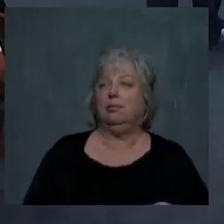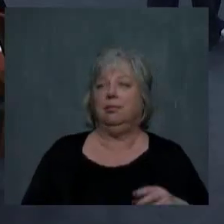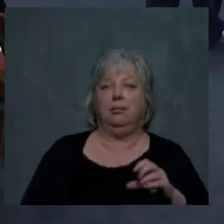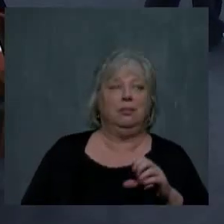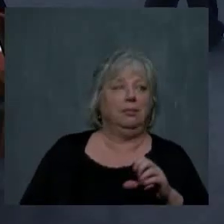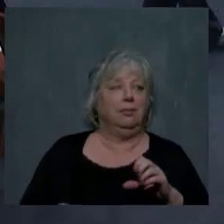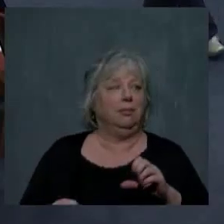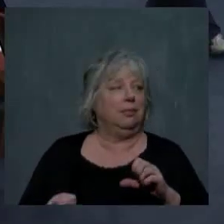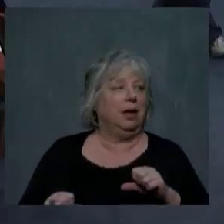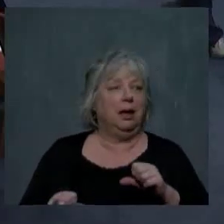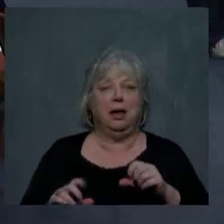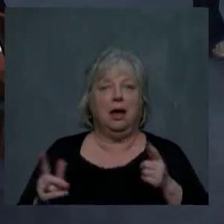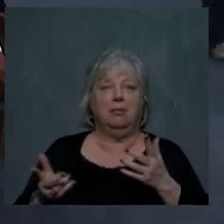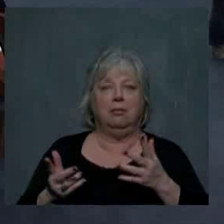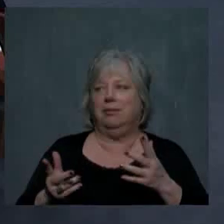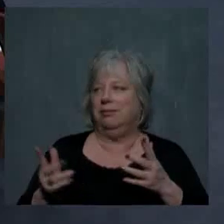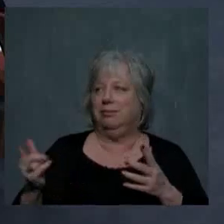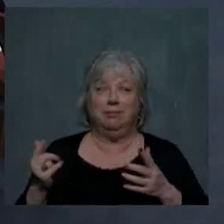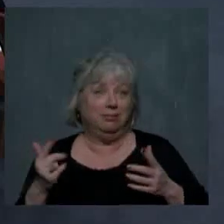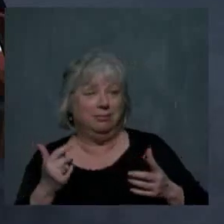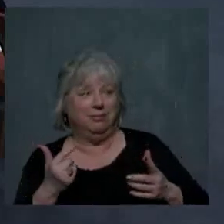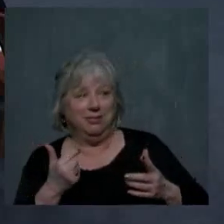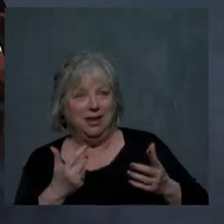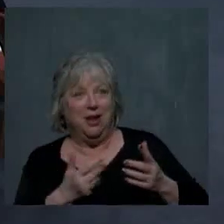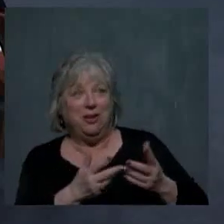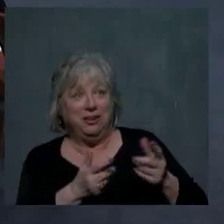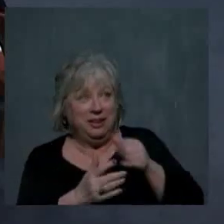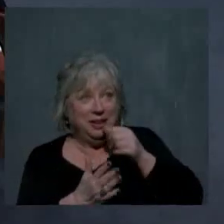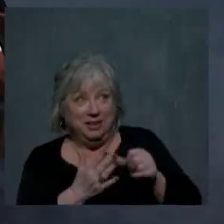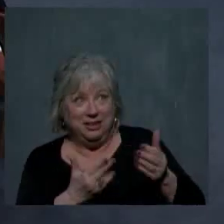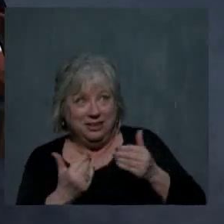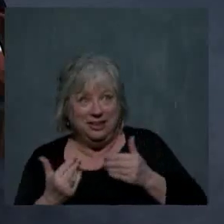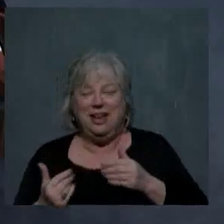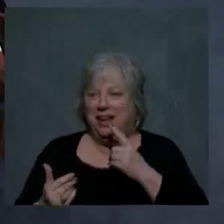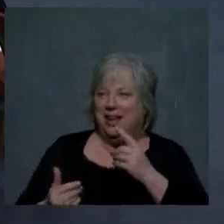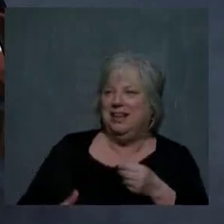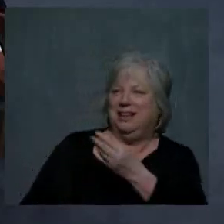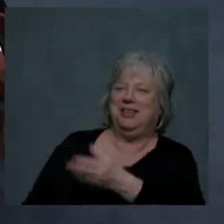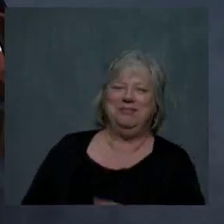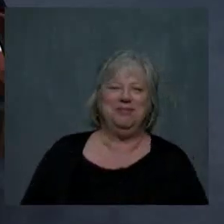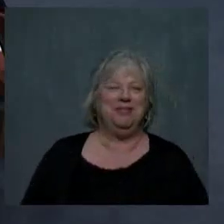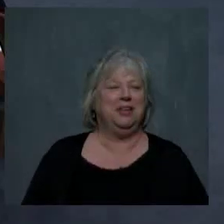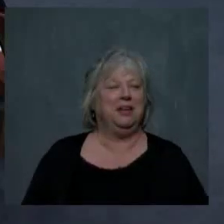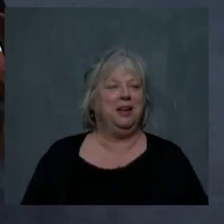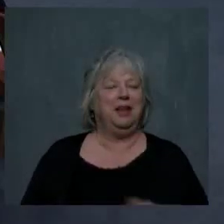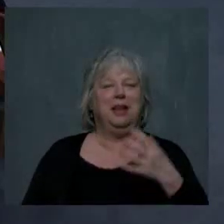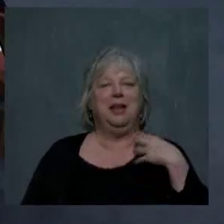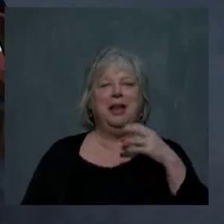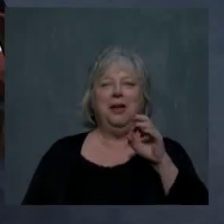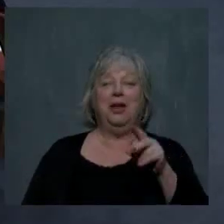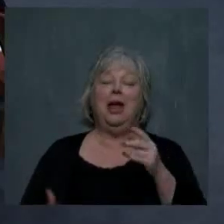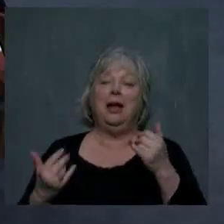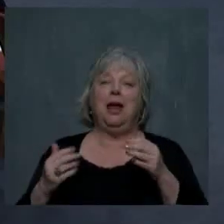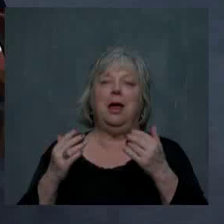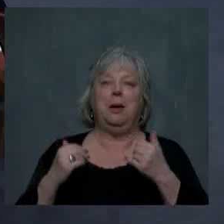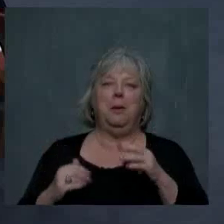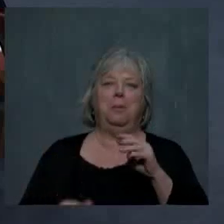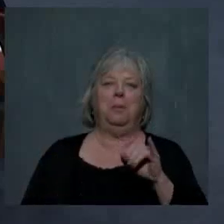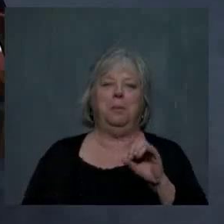This way, can I get that? Go ahead and submit that to staff for their record. Thank you. Now, Mrs. Nell Johnson.